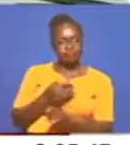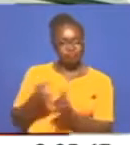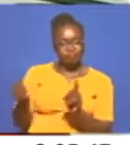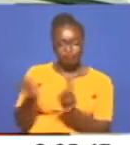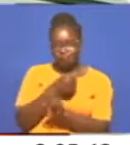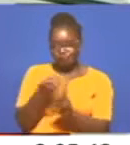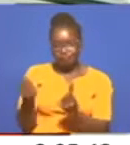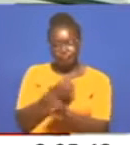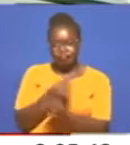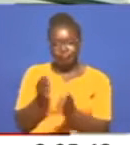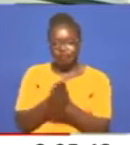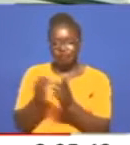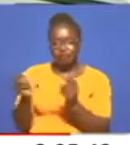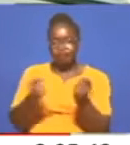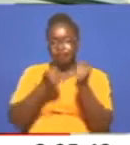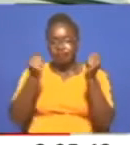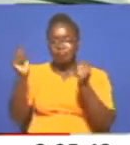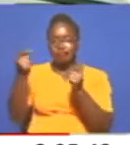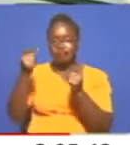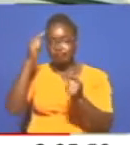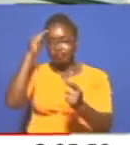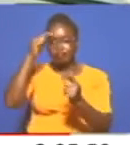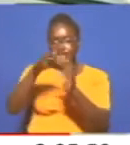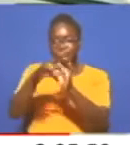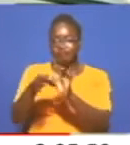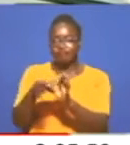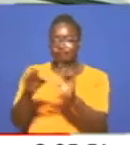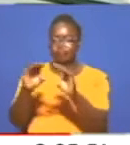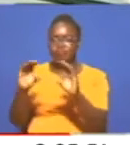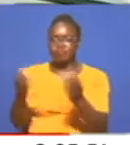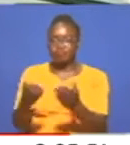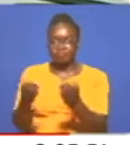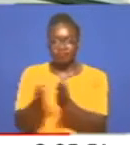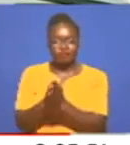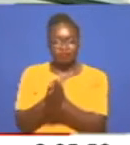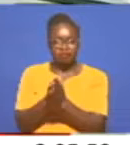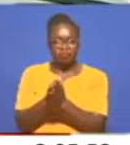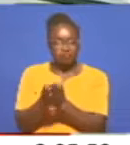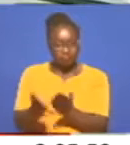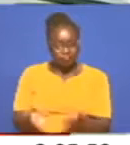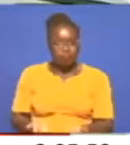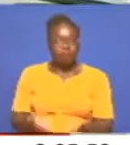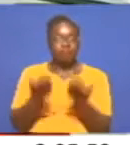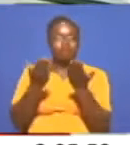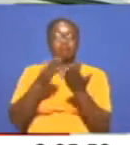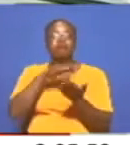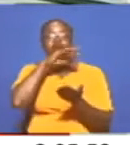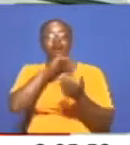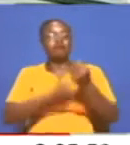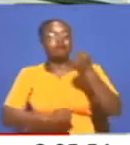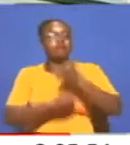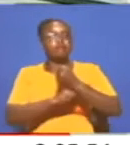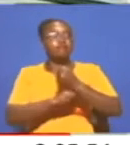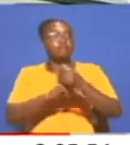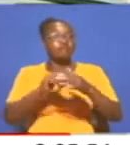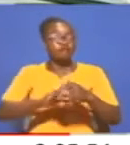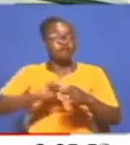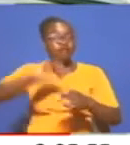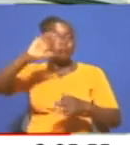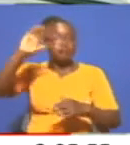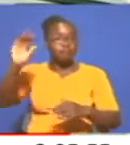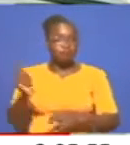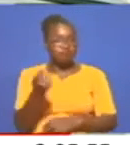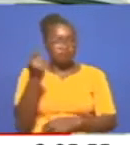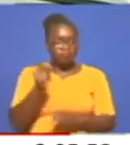Ushindi, Kenya, Azimio la Umoja, a caucus seeking to amplify Raila Odinga's support in Mount Kenya, has started campaigns